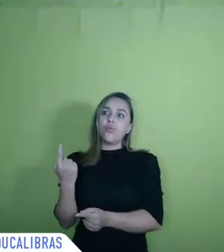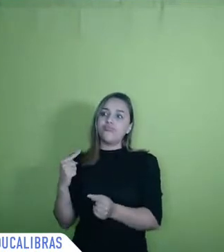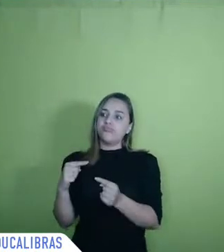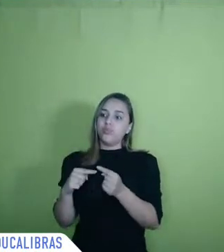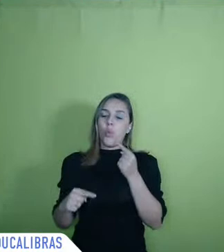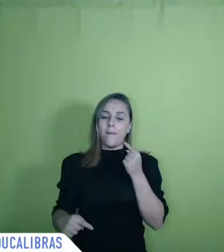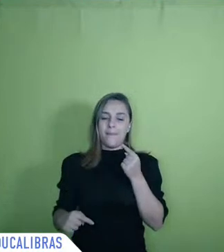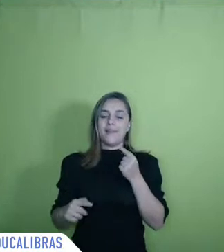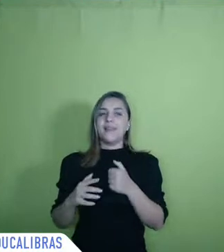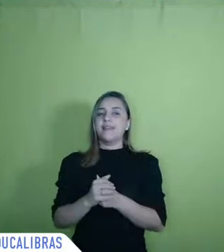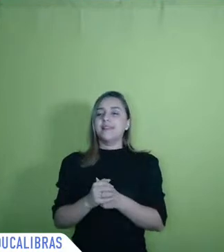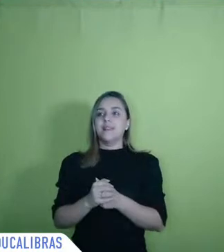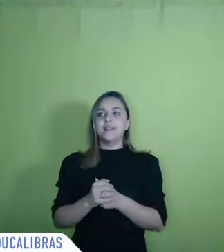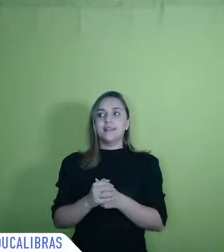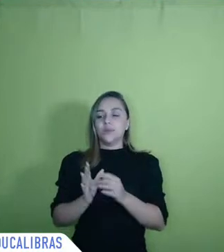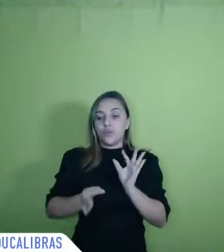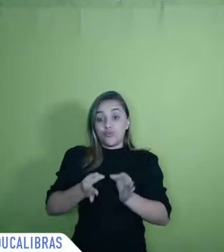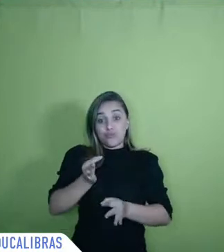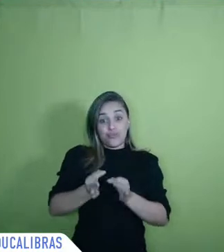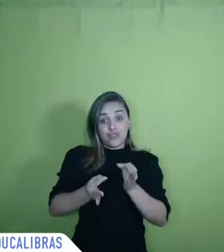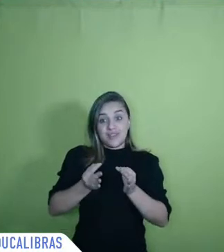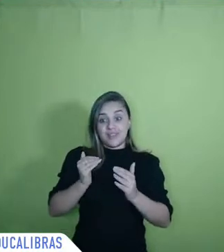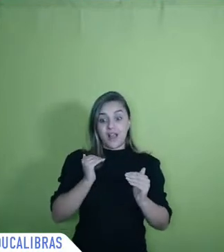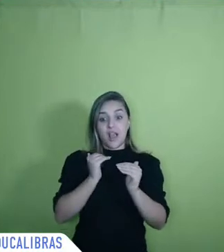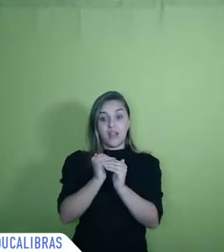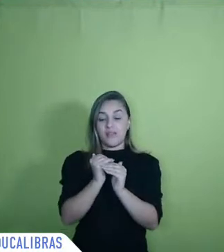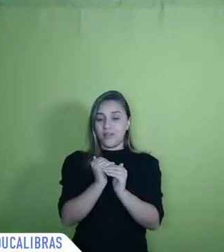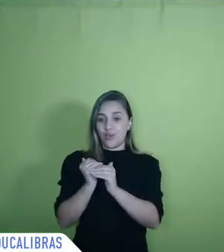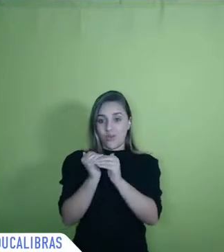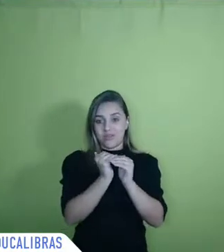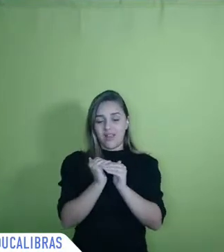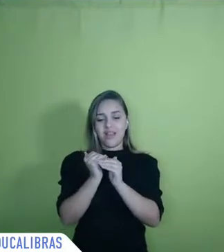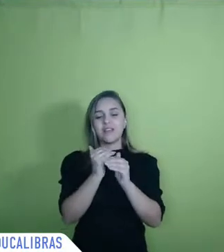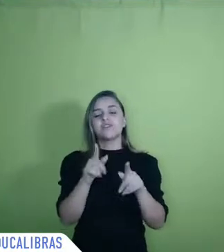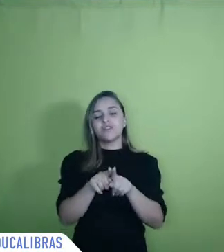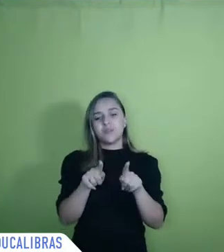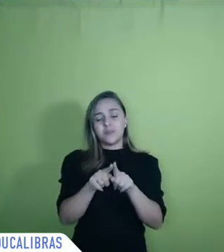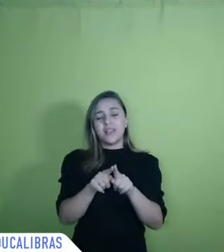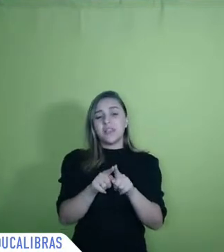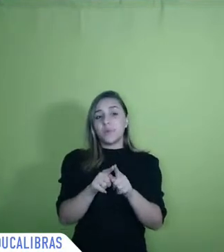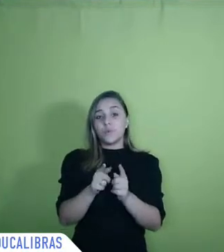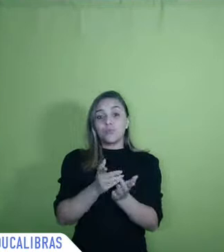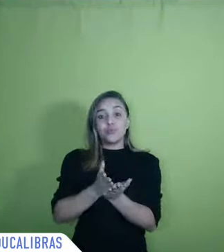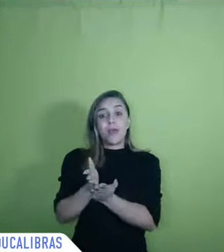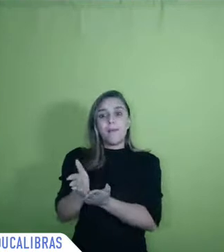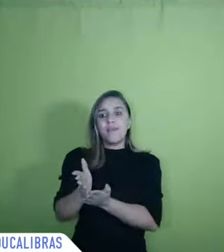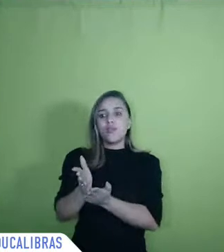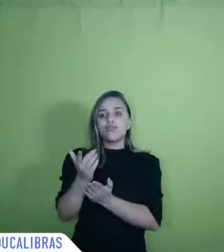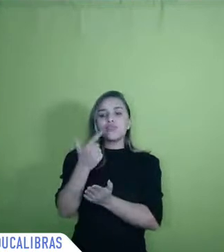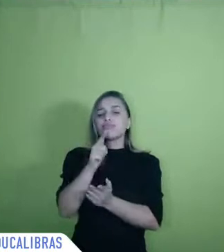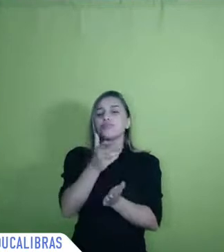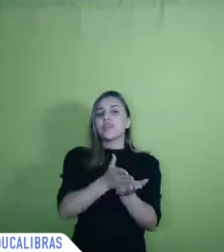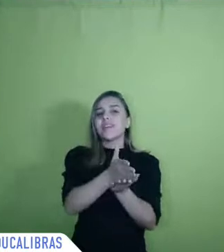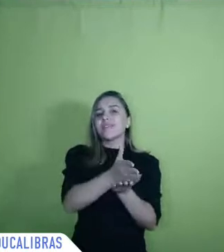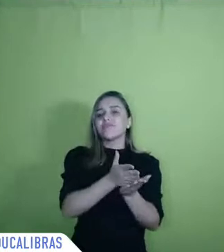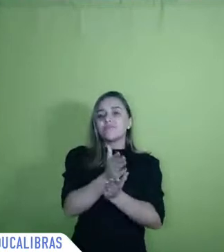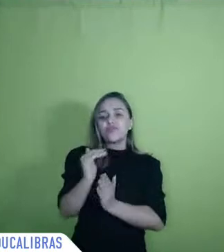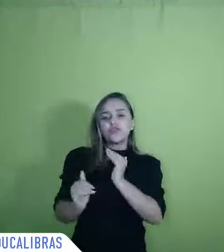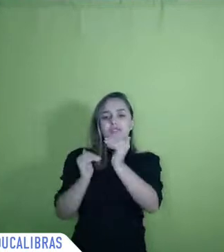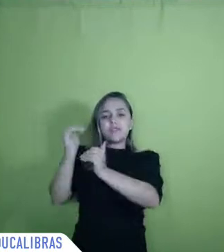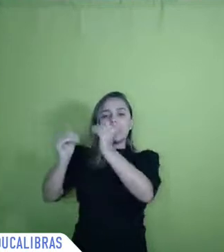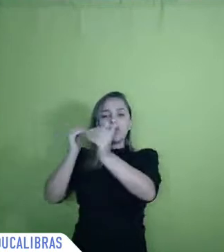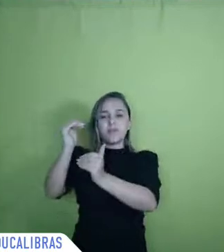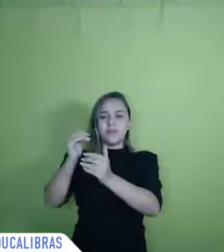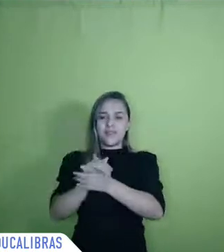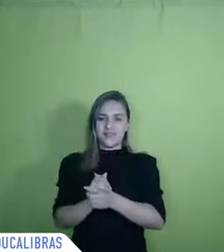track. It brings the theme of social justice and challenges as a way